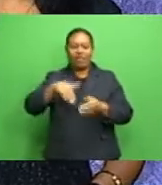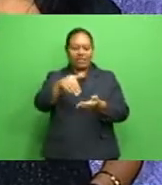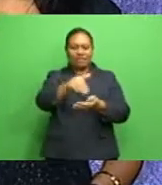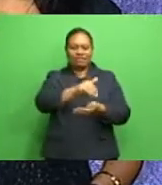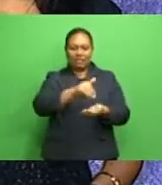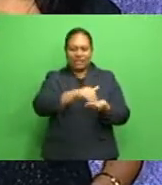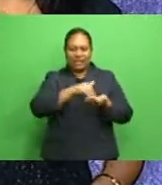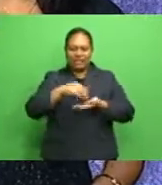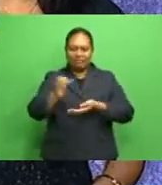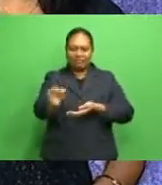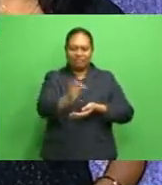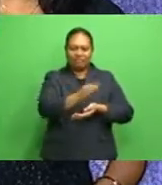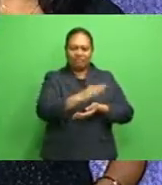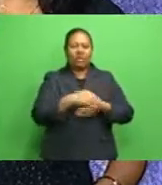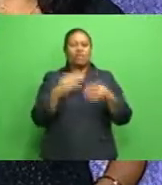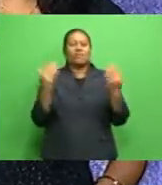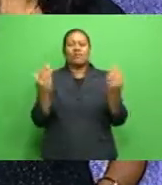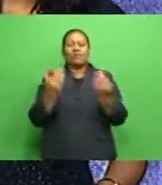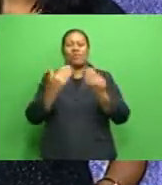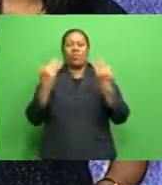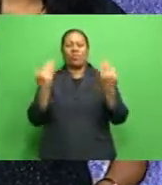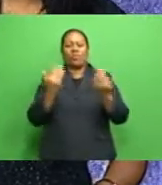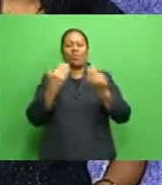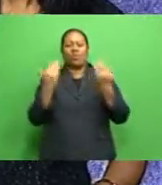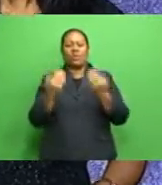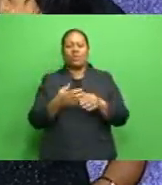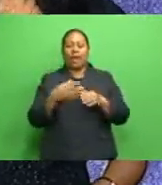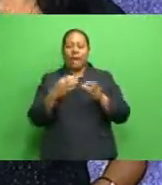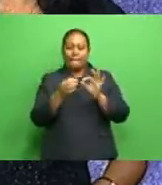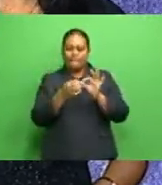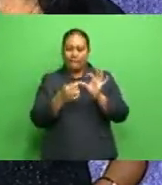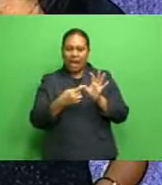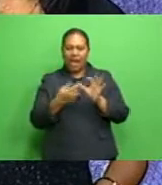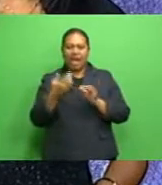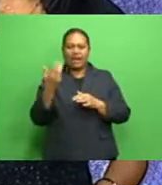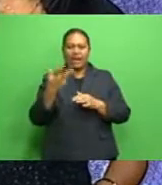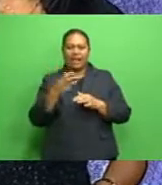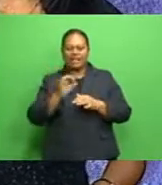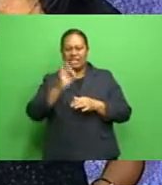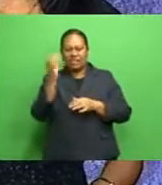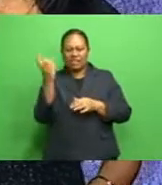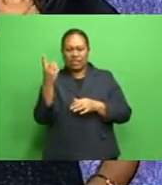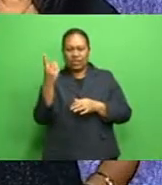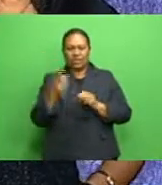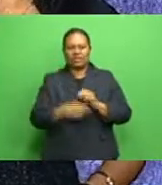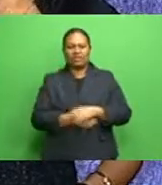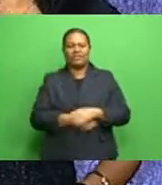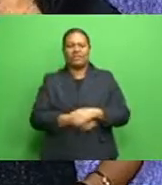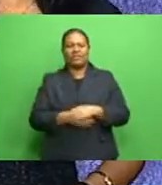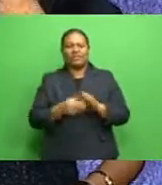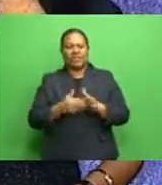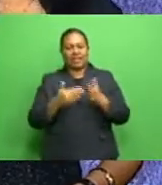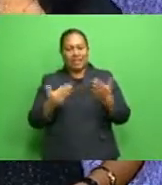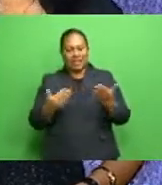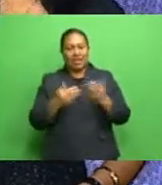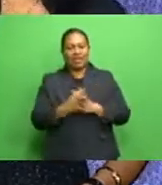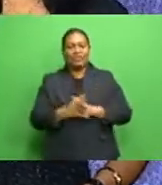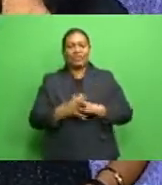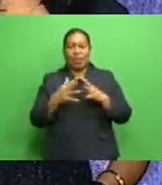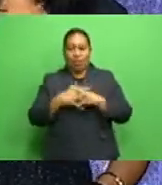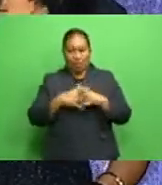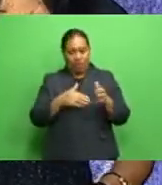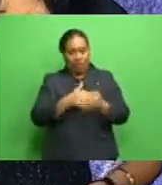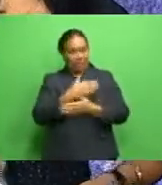cold weather will spike in Ba at 19 degrees. Pretty chilly for the westerners. And looking further on to